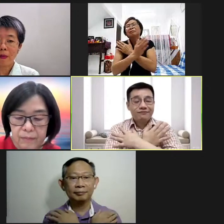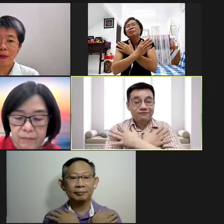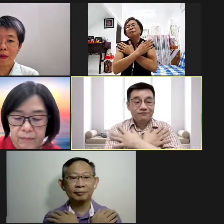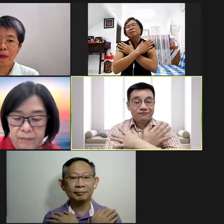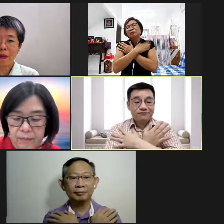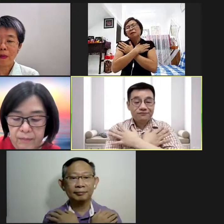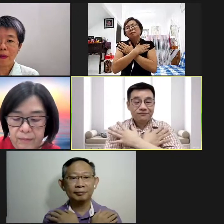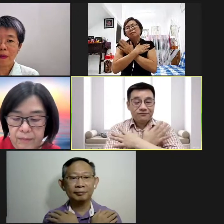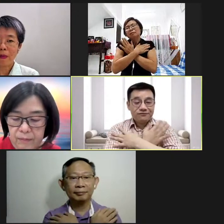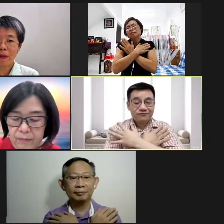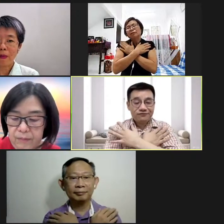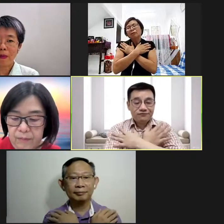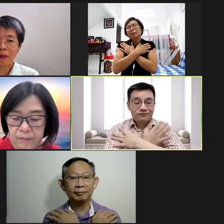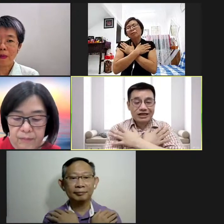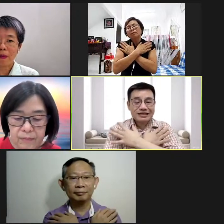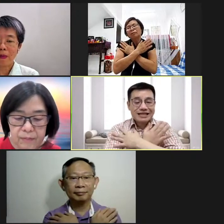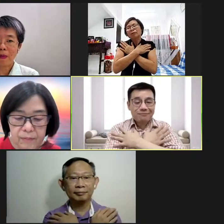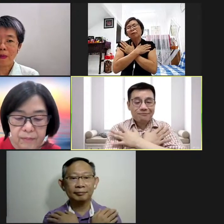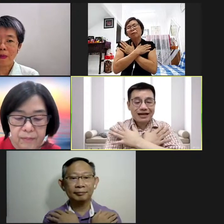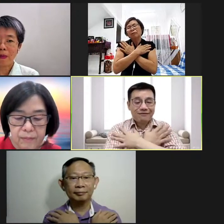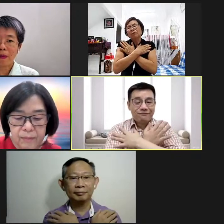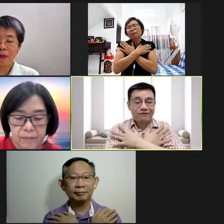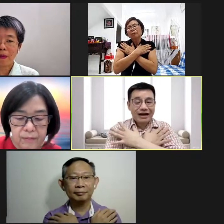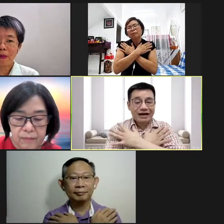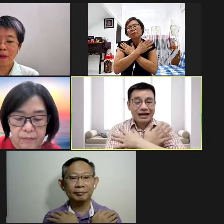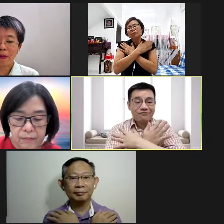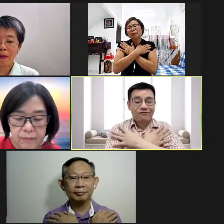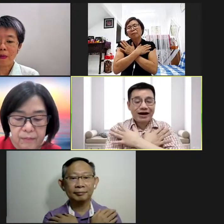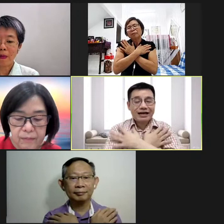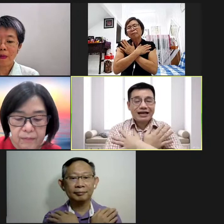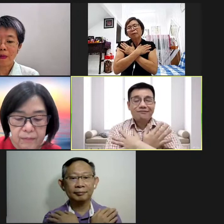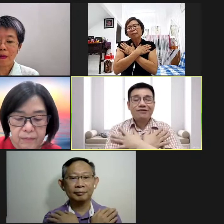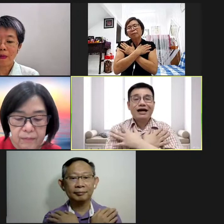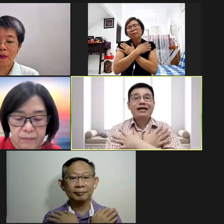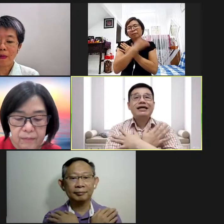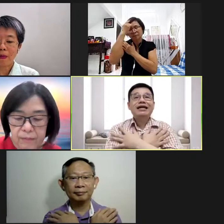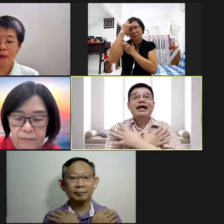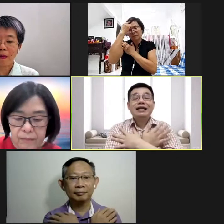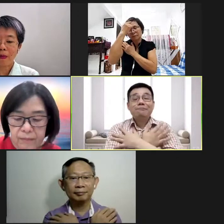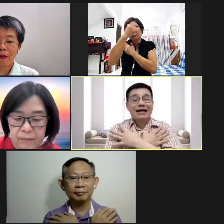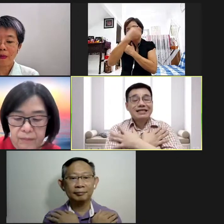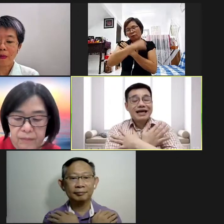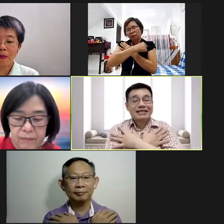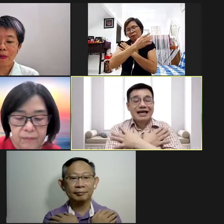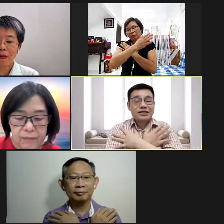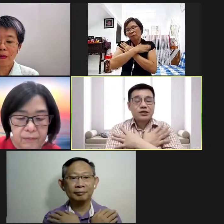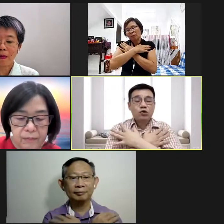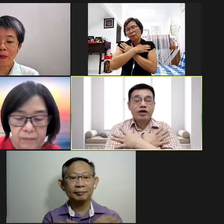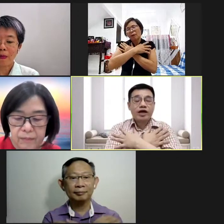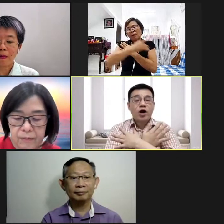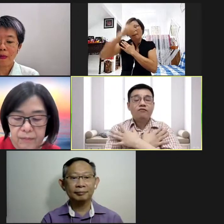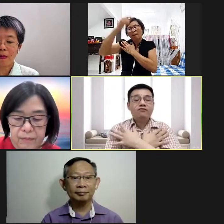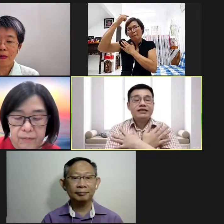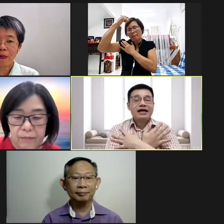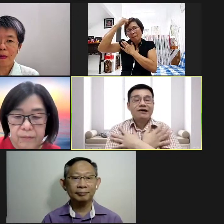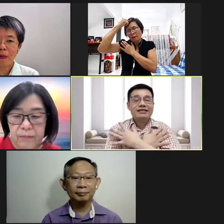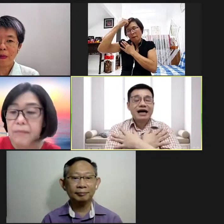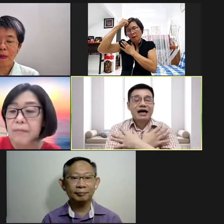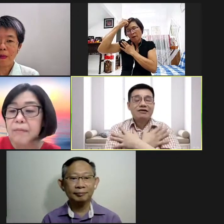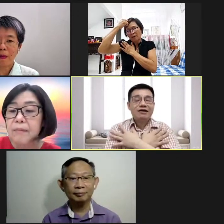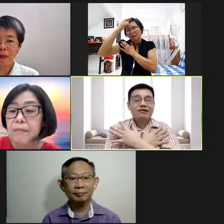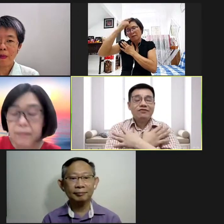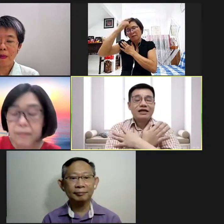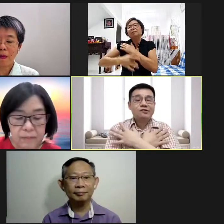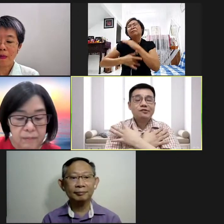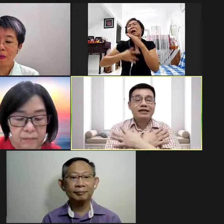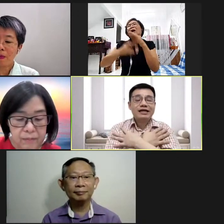sound. Gently tap, left, right, left, right, left, right. And the mindset is as though we are comforting